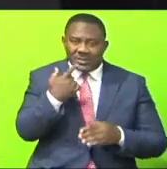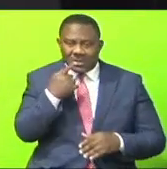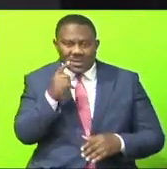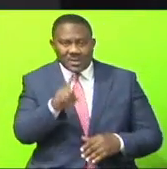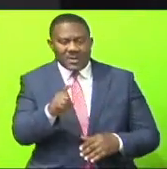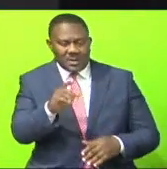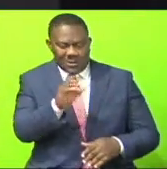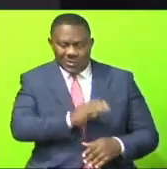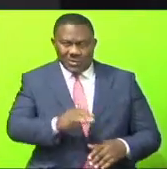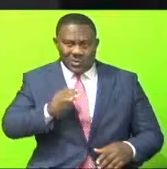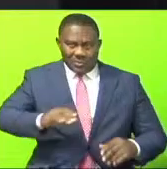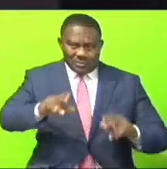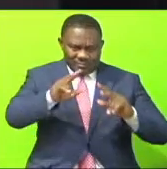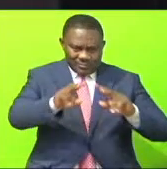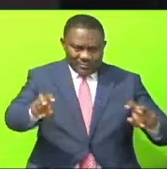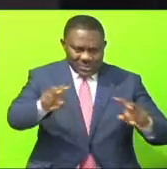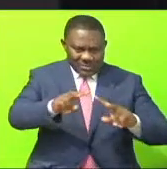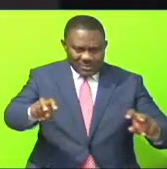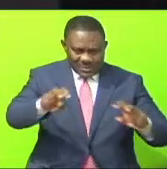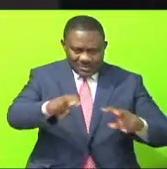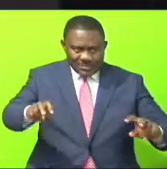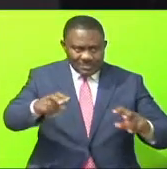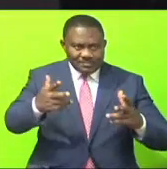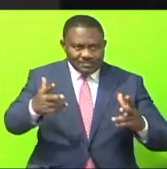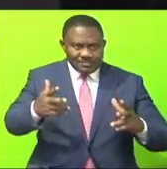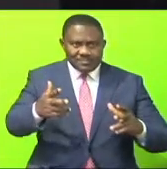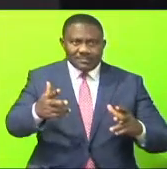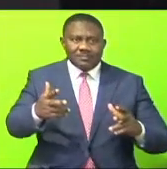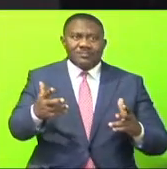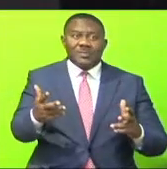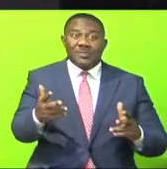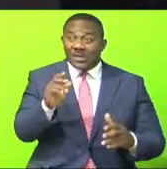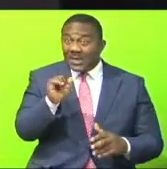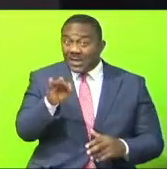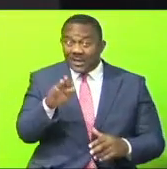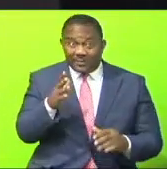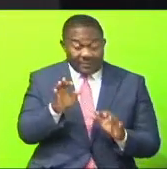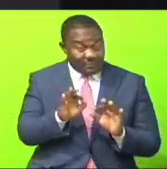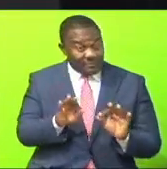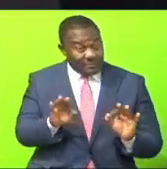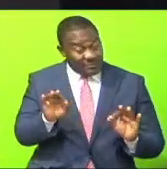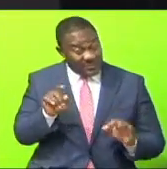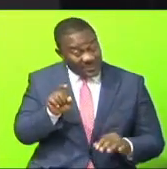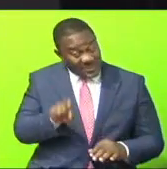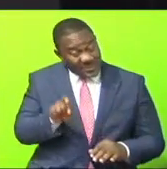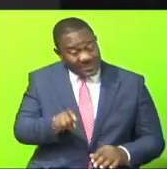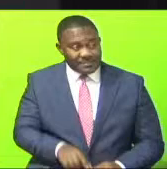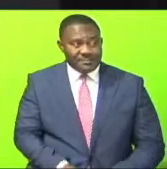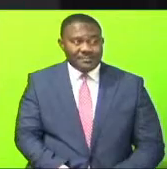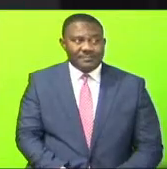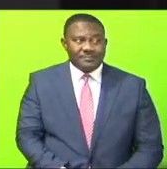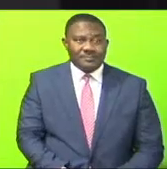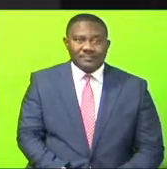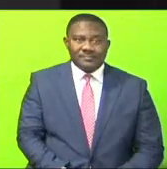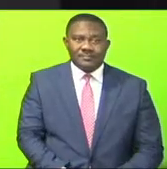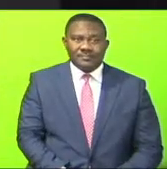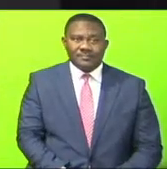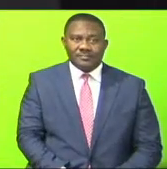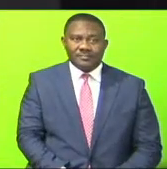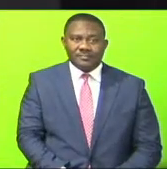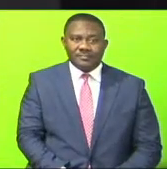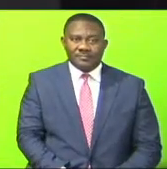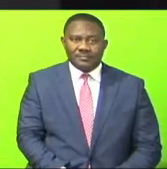matter and inquire into the matter when necessary. So, Mr. Speaker, this is a particular